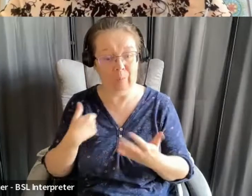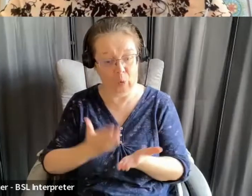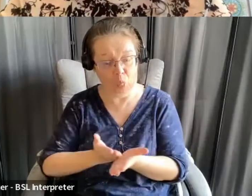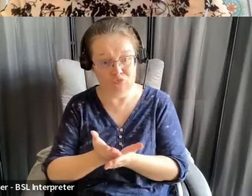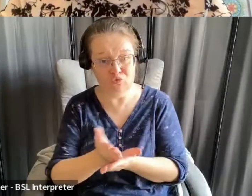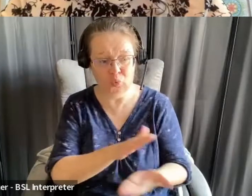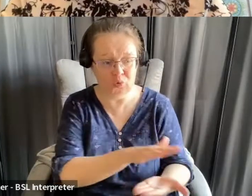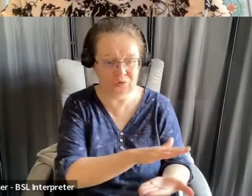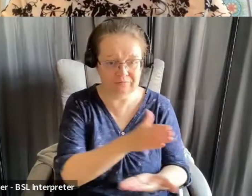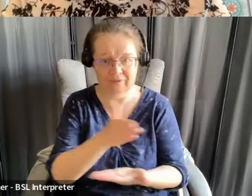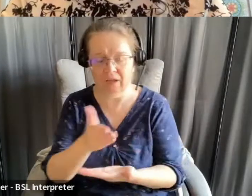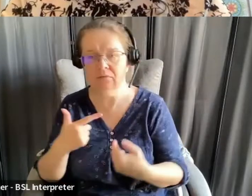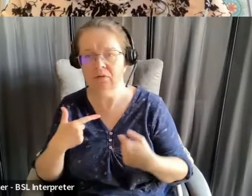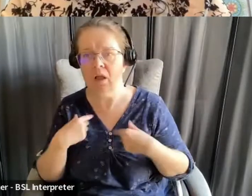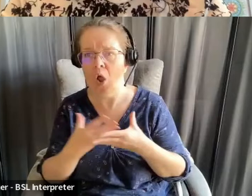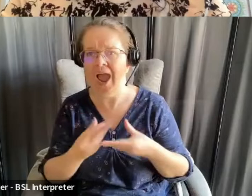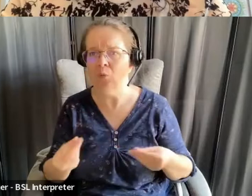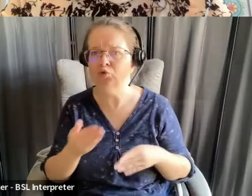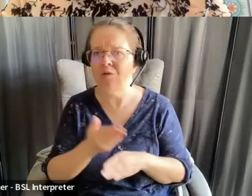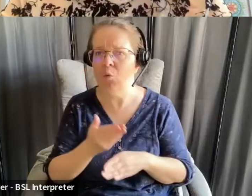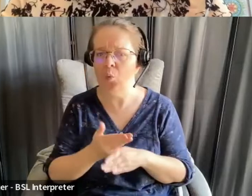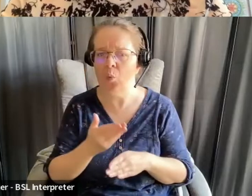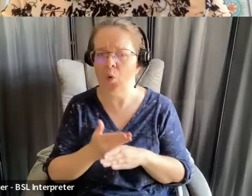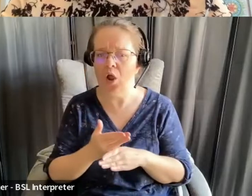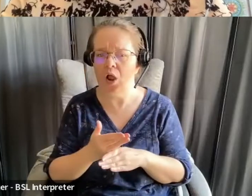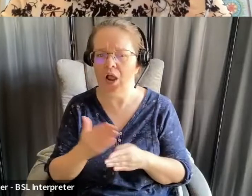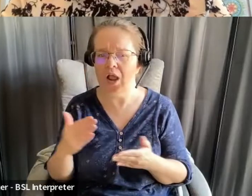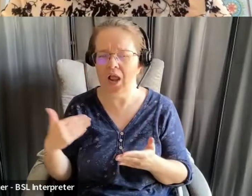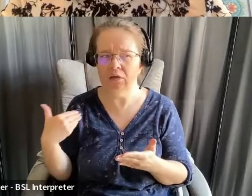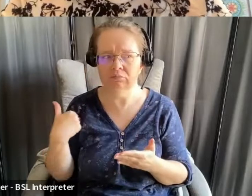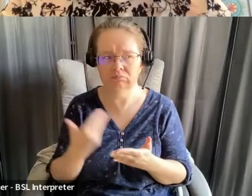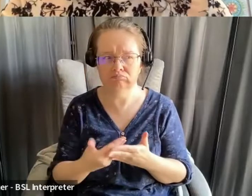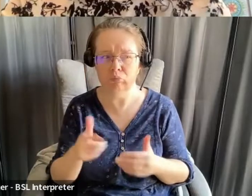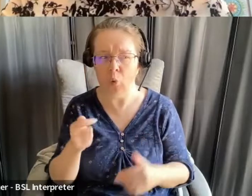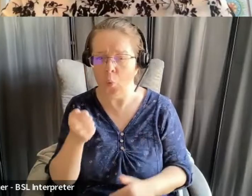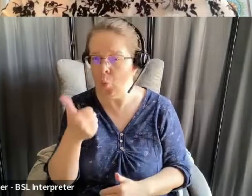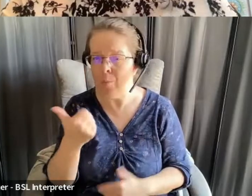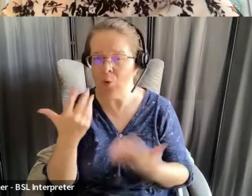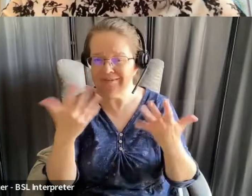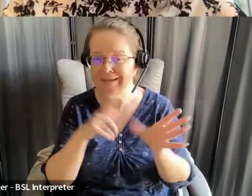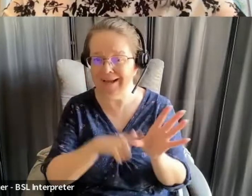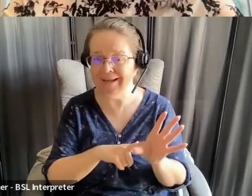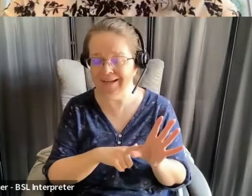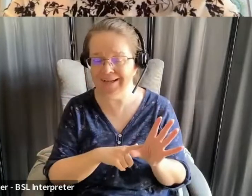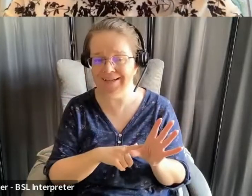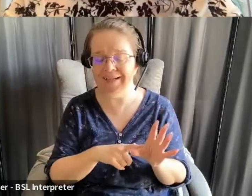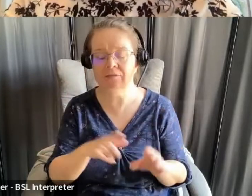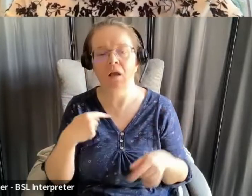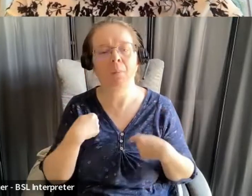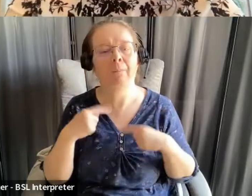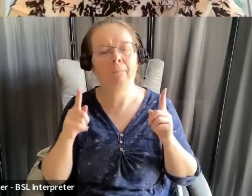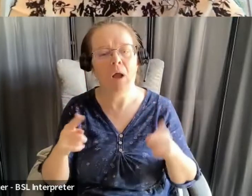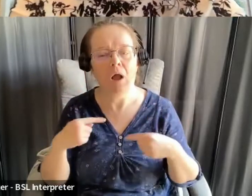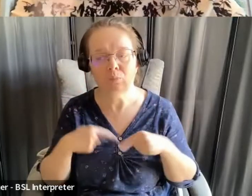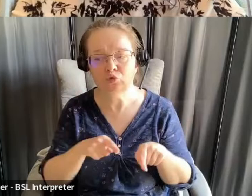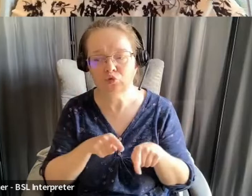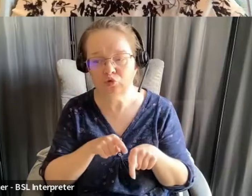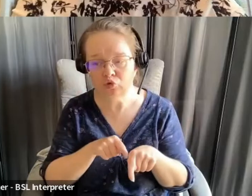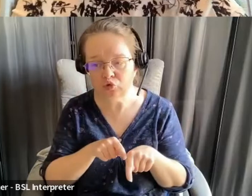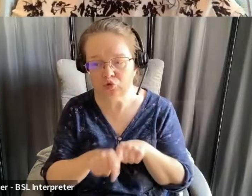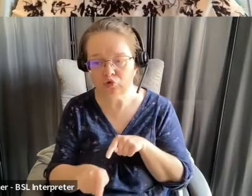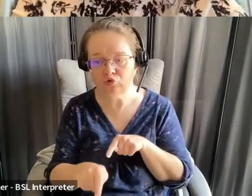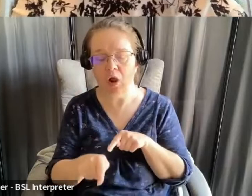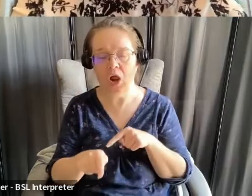I've been out of work for the best part of a decade now, but what I'm trying to do, sort of